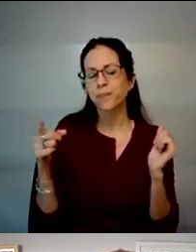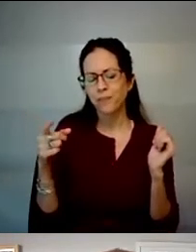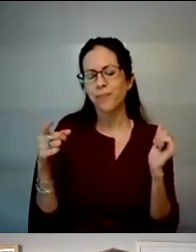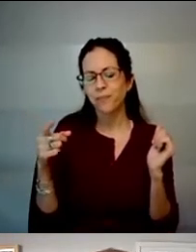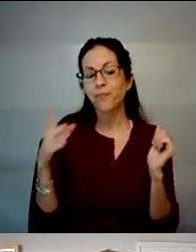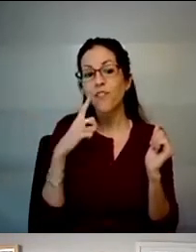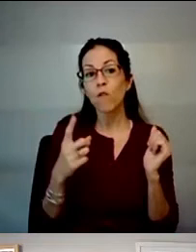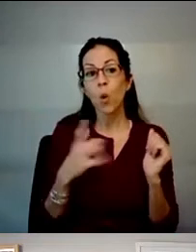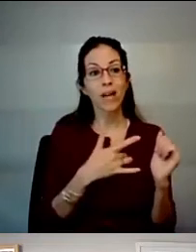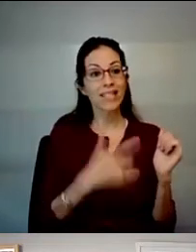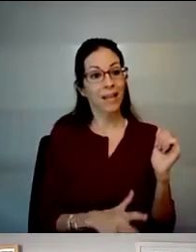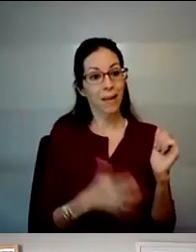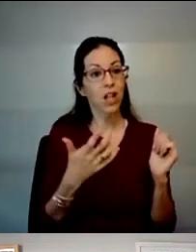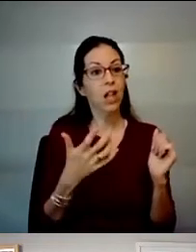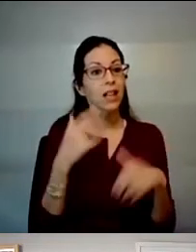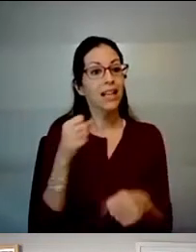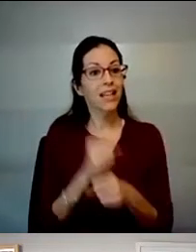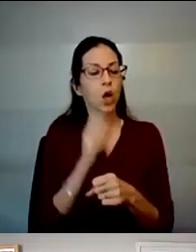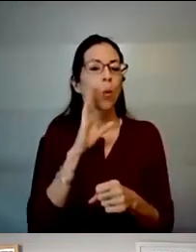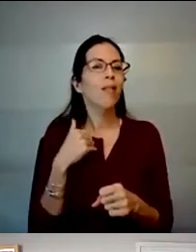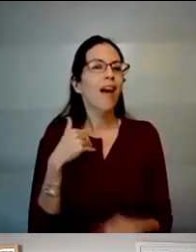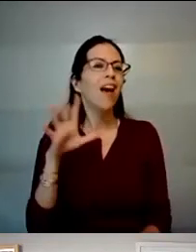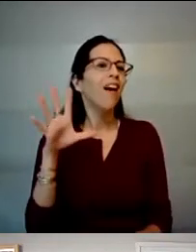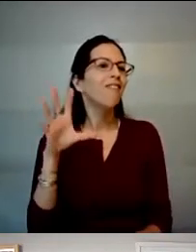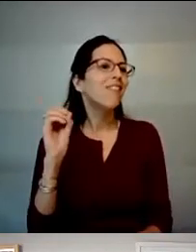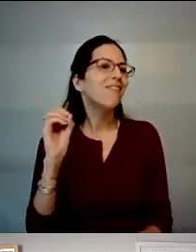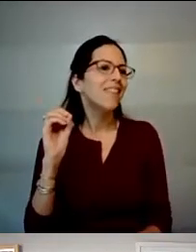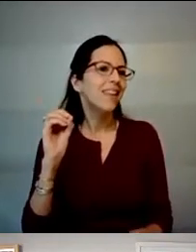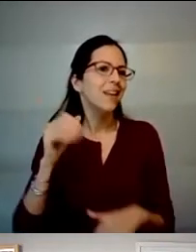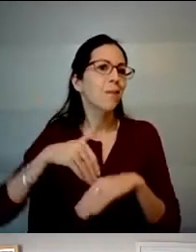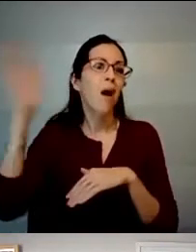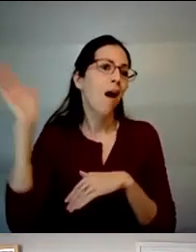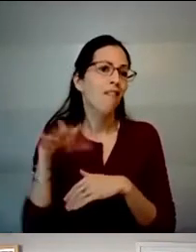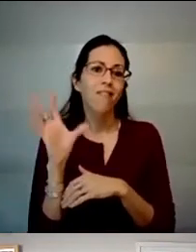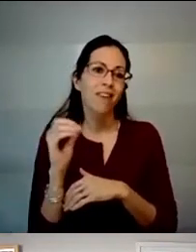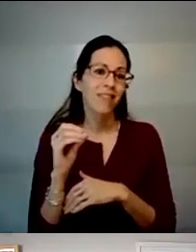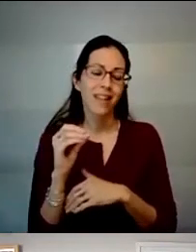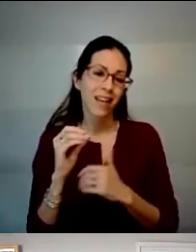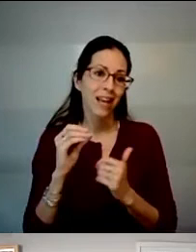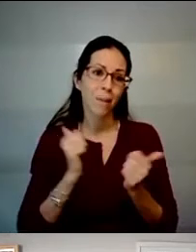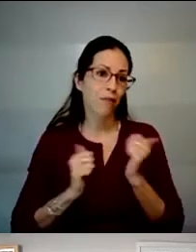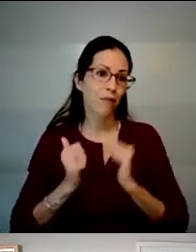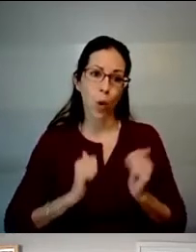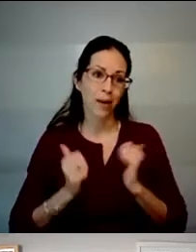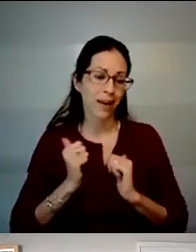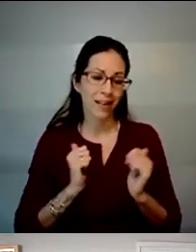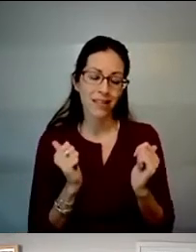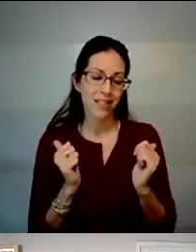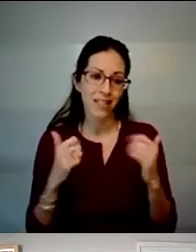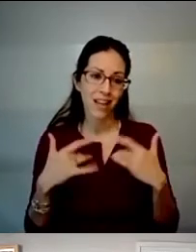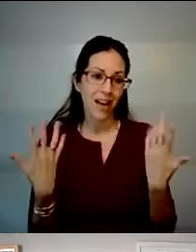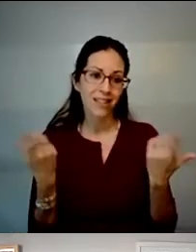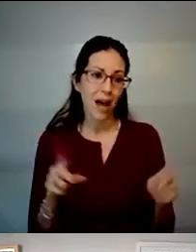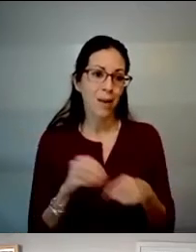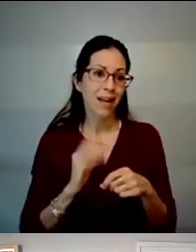in a typical year, there would be about 50 or more performing arts events, you know, curated performing arts events happening in our theater